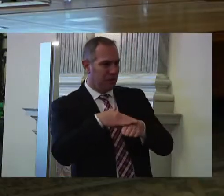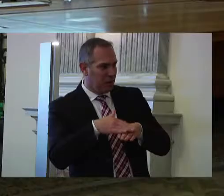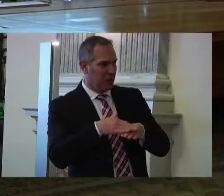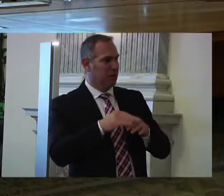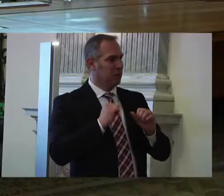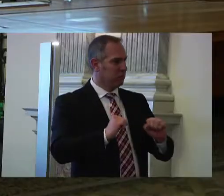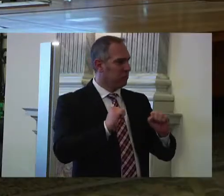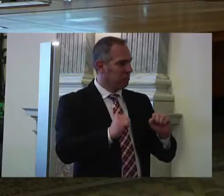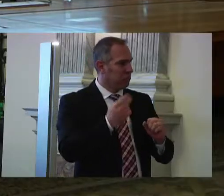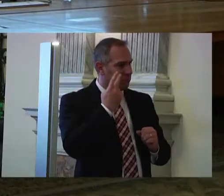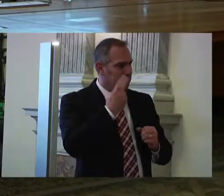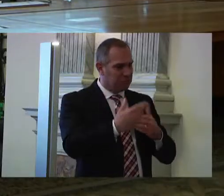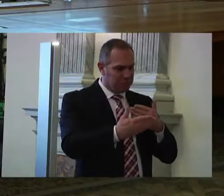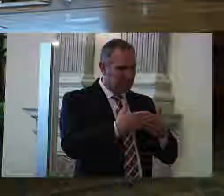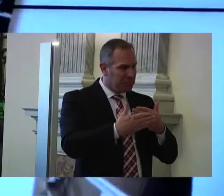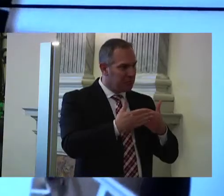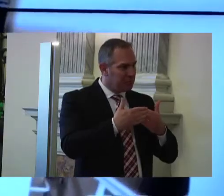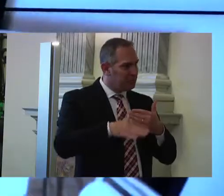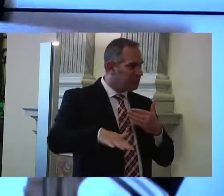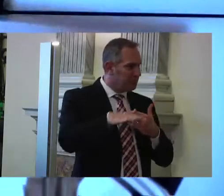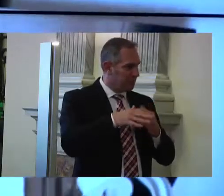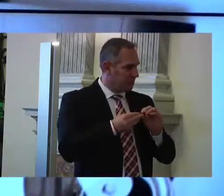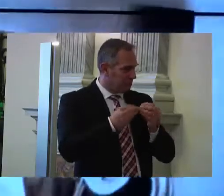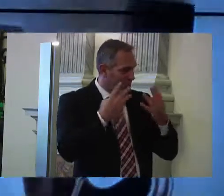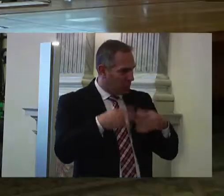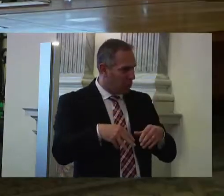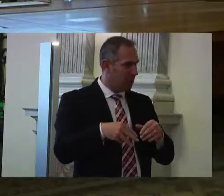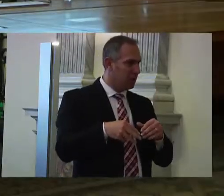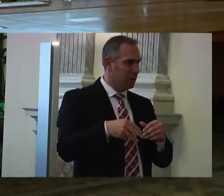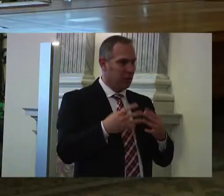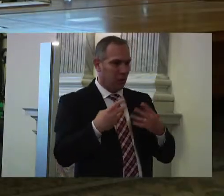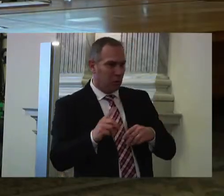examine more closely the data concerning the functional parts of the facility.